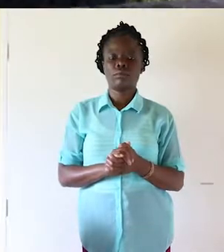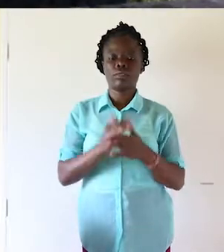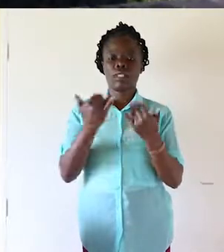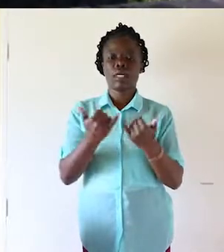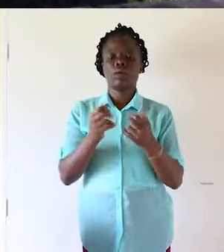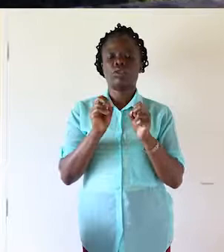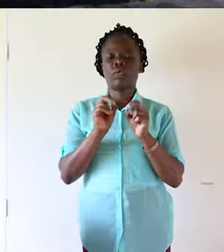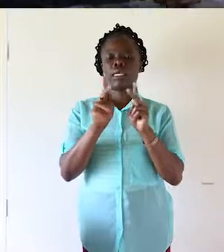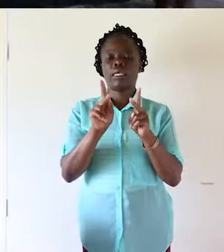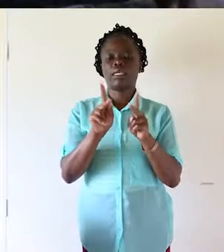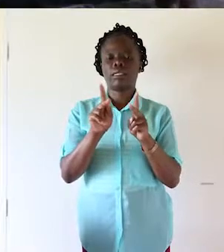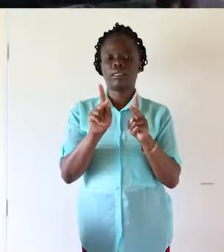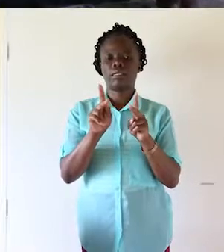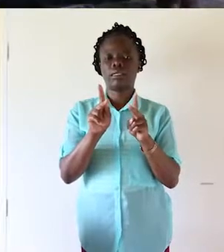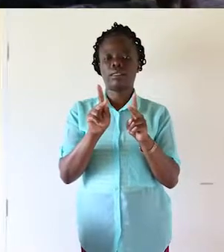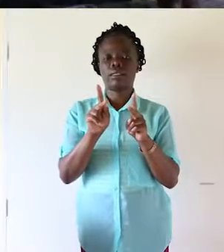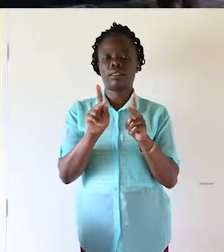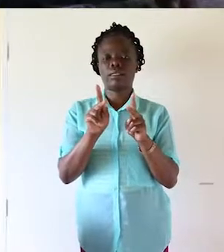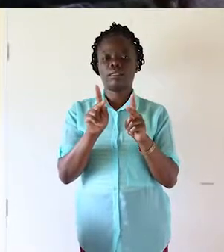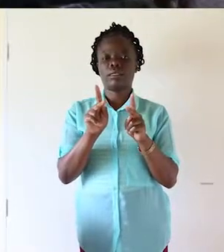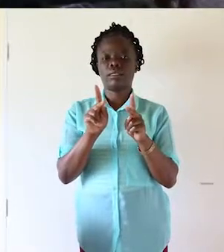Now it is okay.